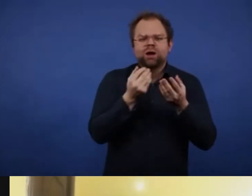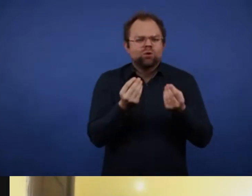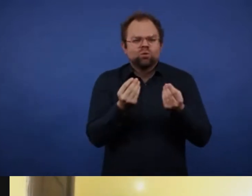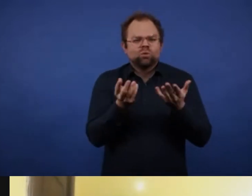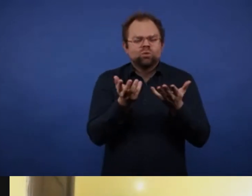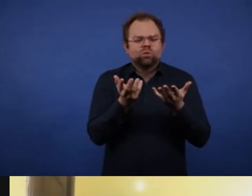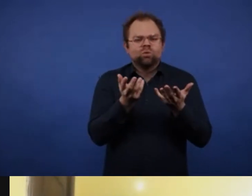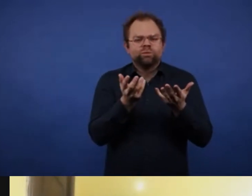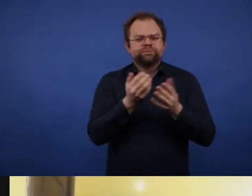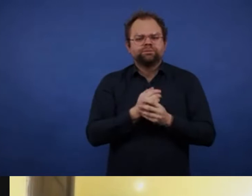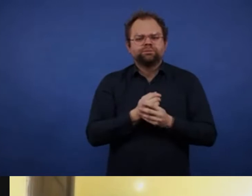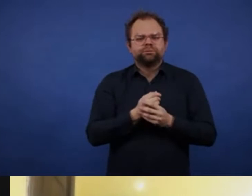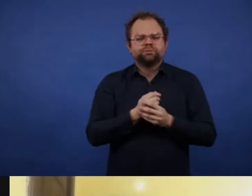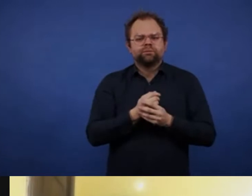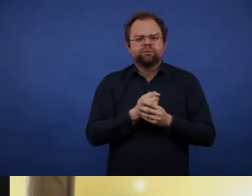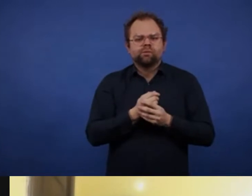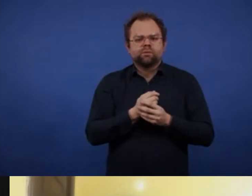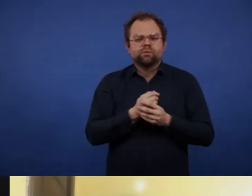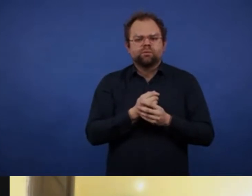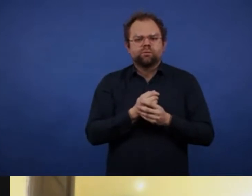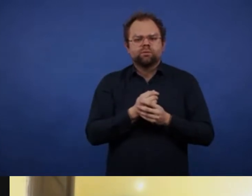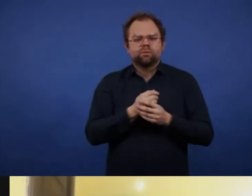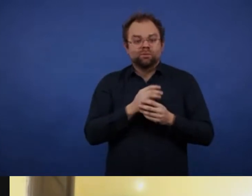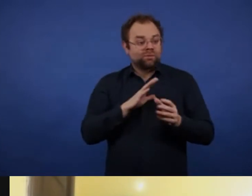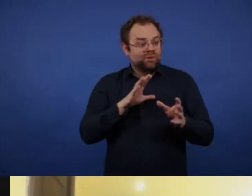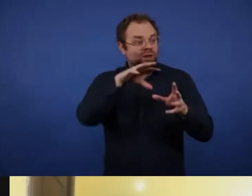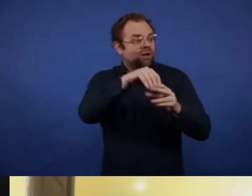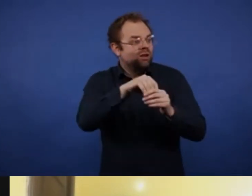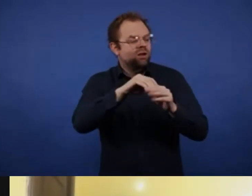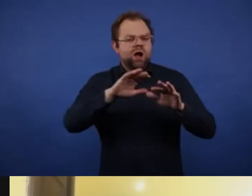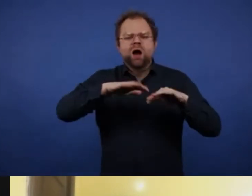contribute to finding solutions to such global crises?